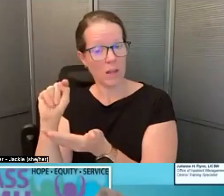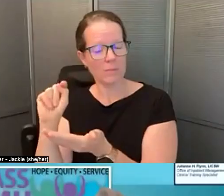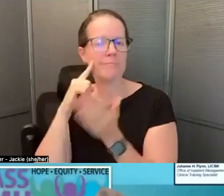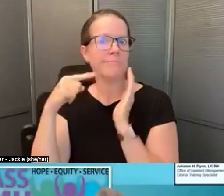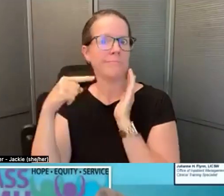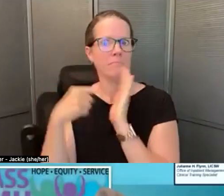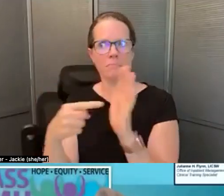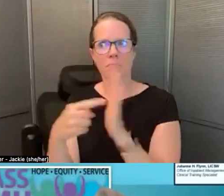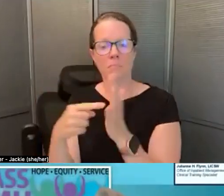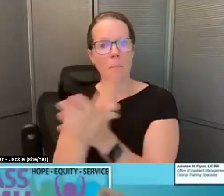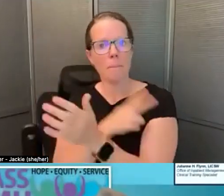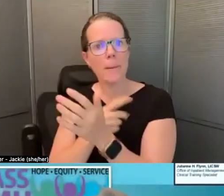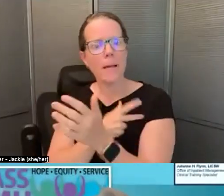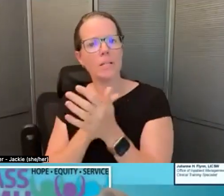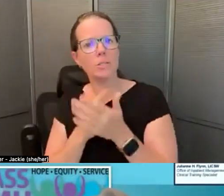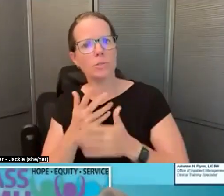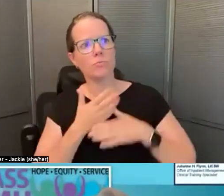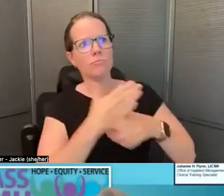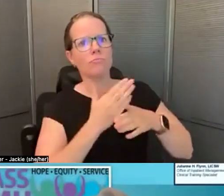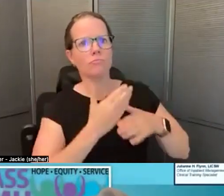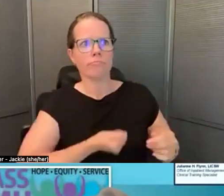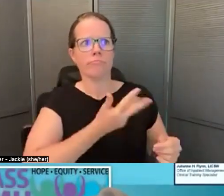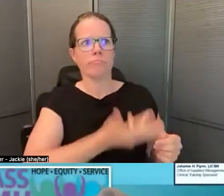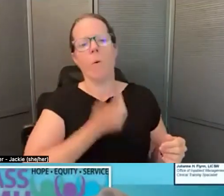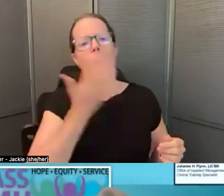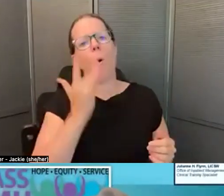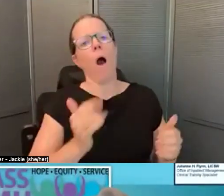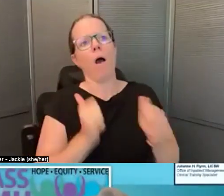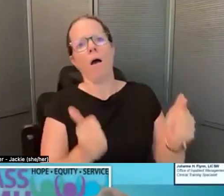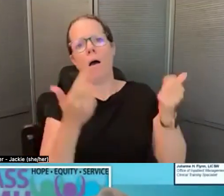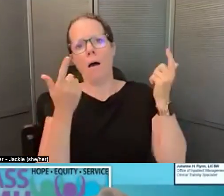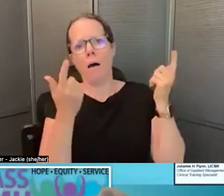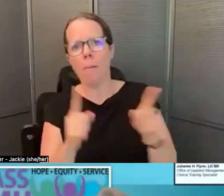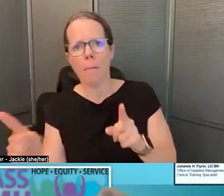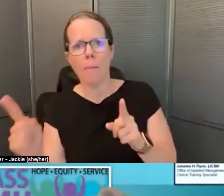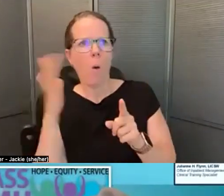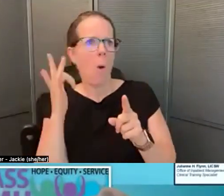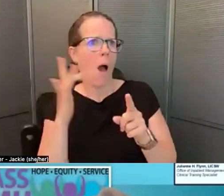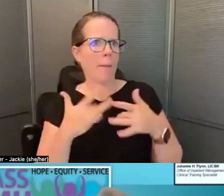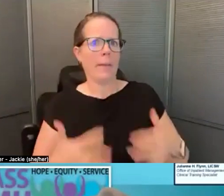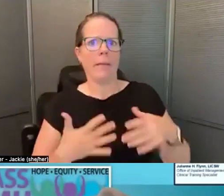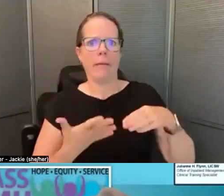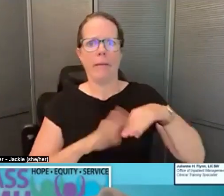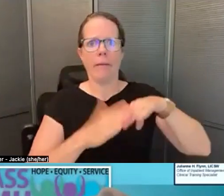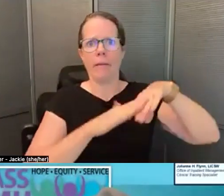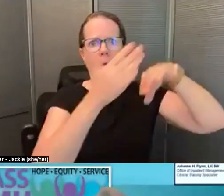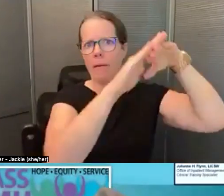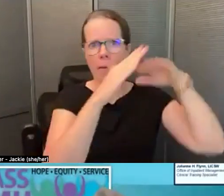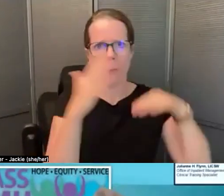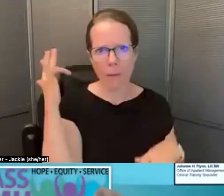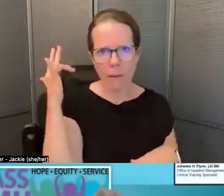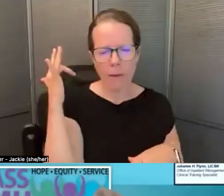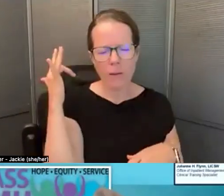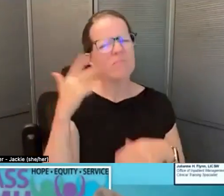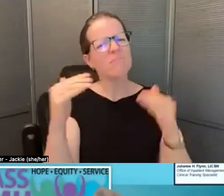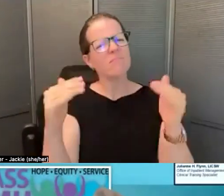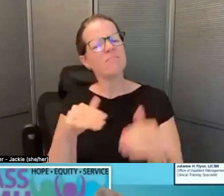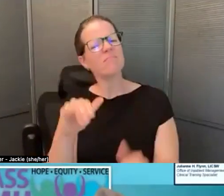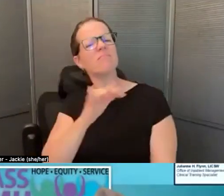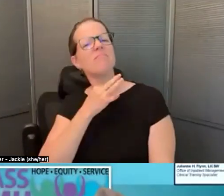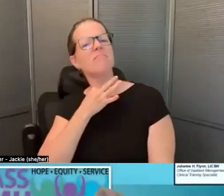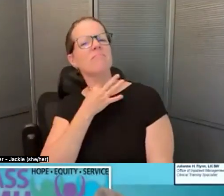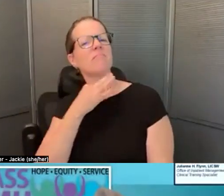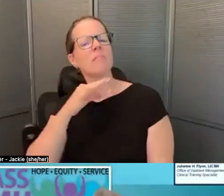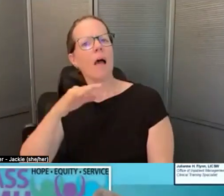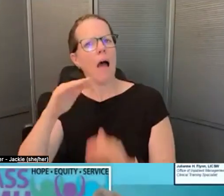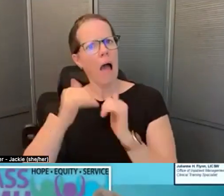to share on why aggression happens and what would cause it to increase? Also, what about the impact on other patients